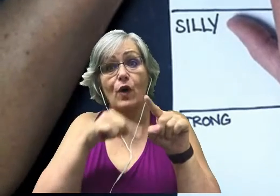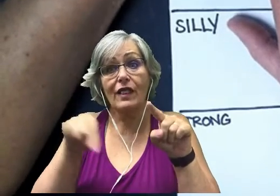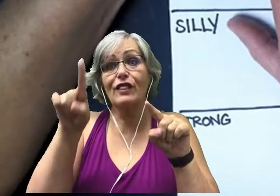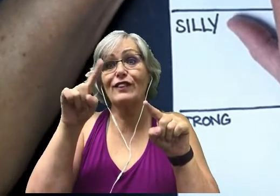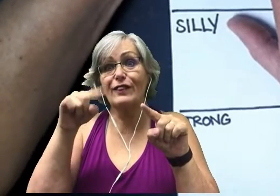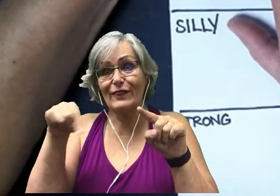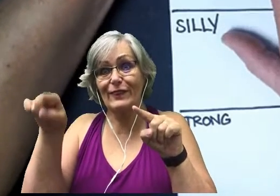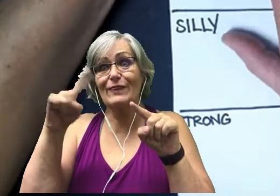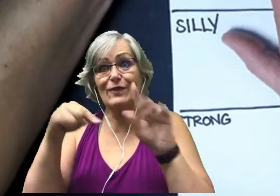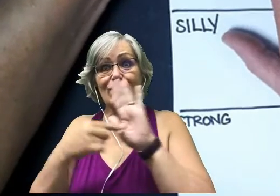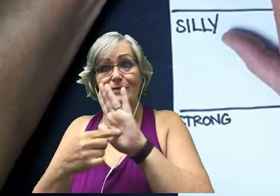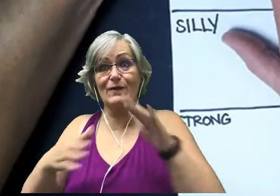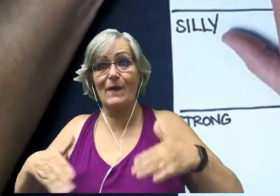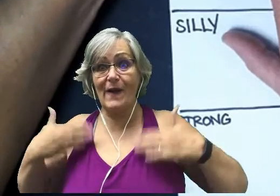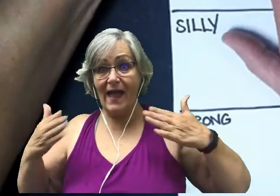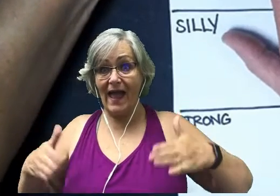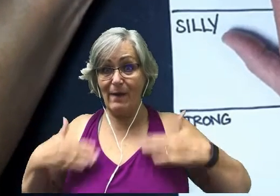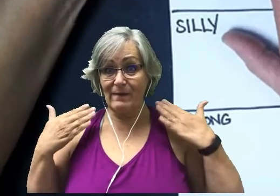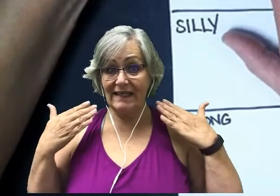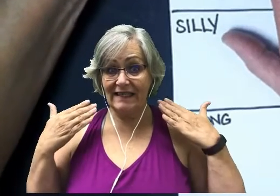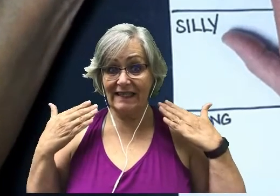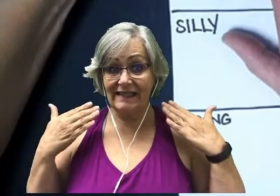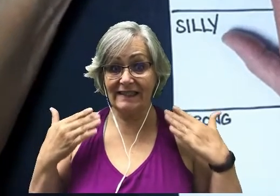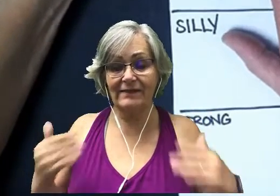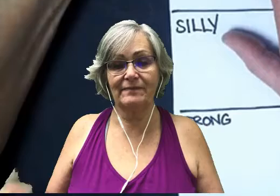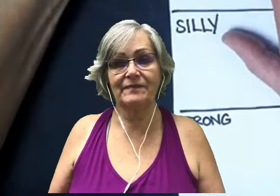think loops show happiness or joy.